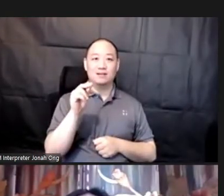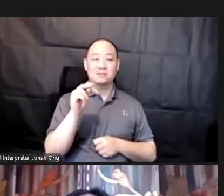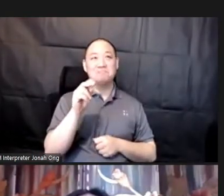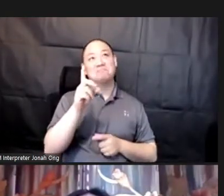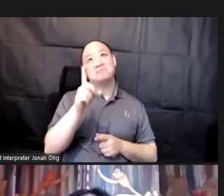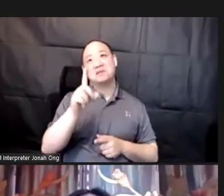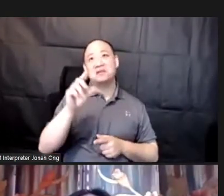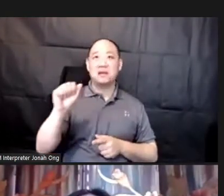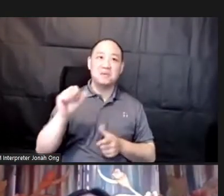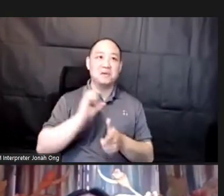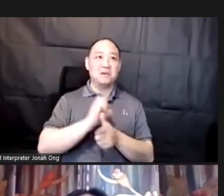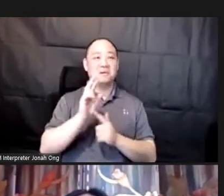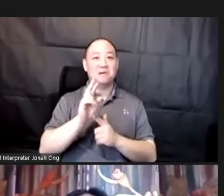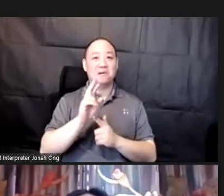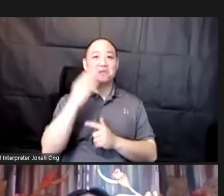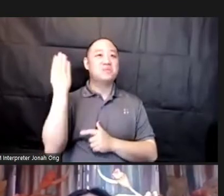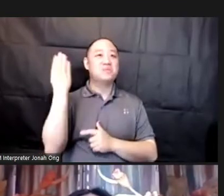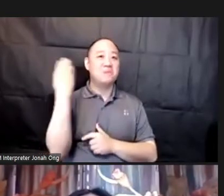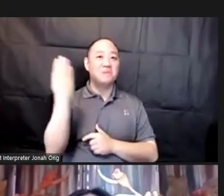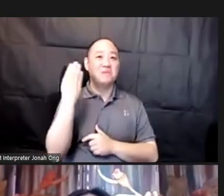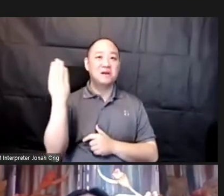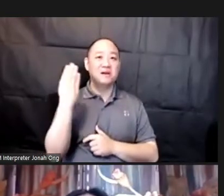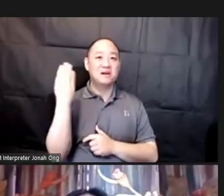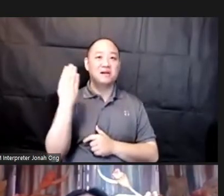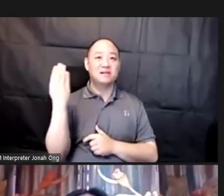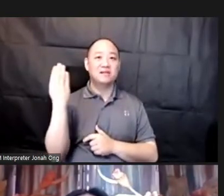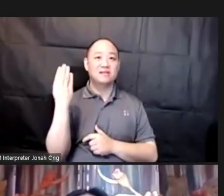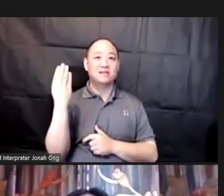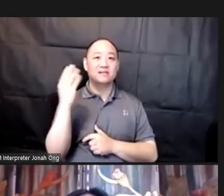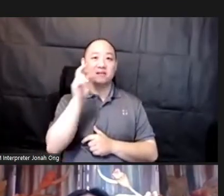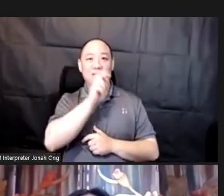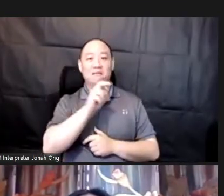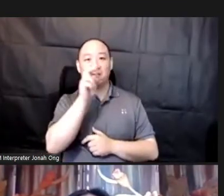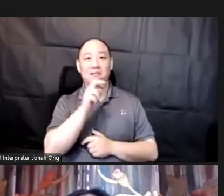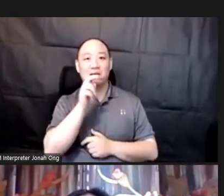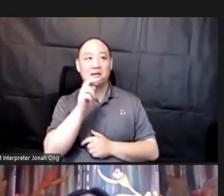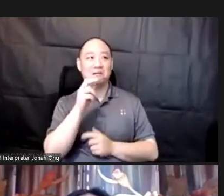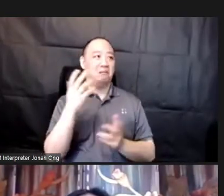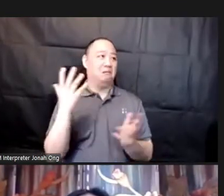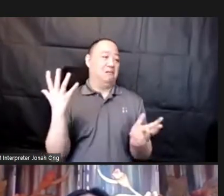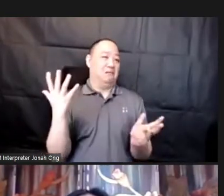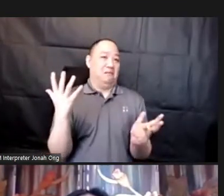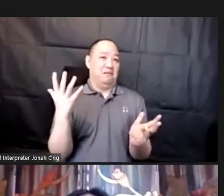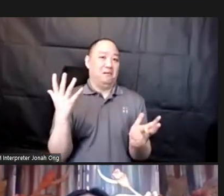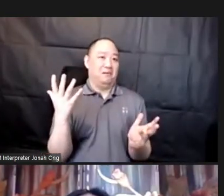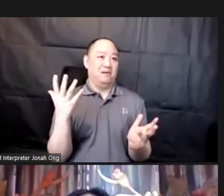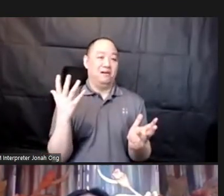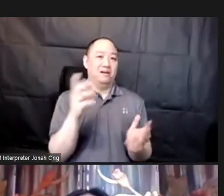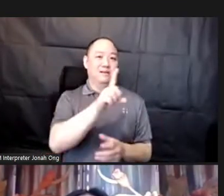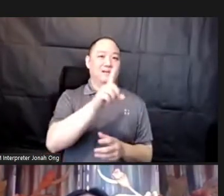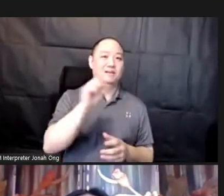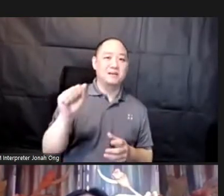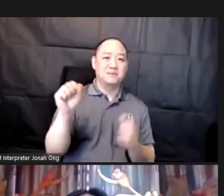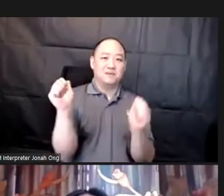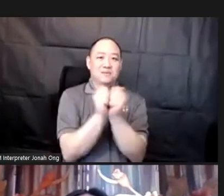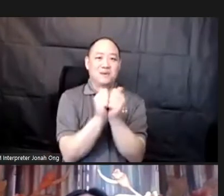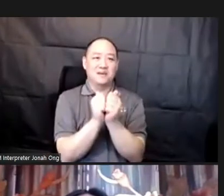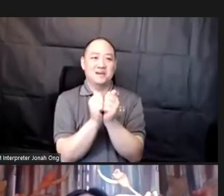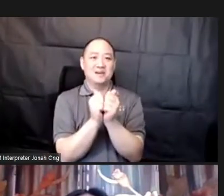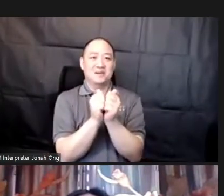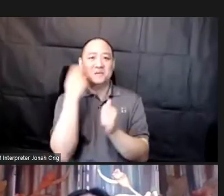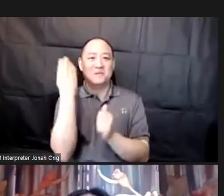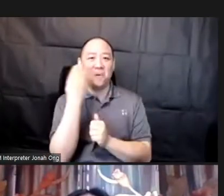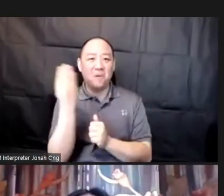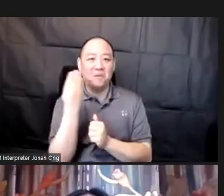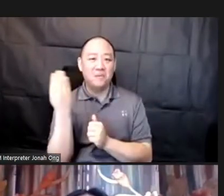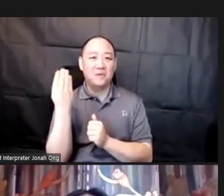or people with disability or persons with disabilities with normal, and also disabled and normal, and also